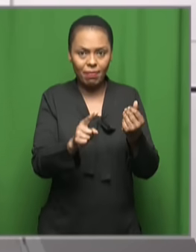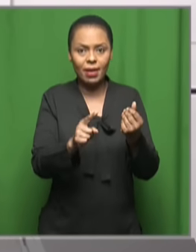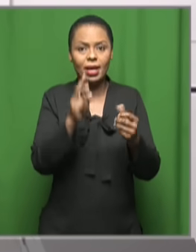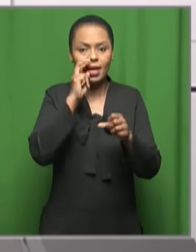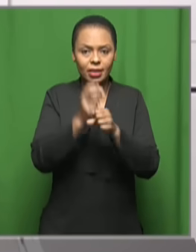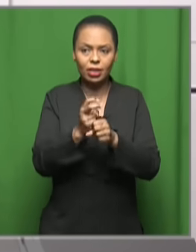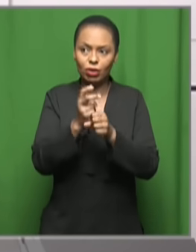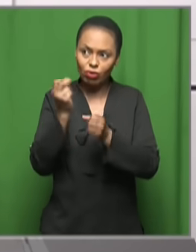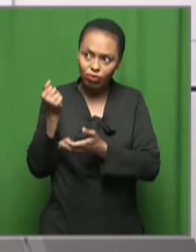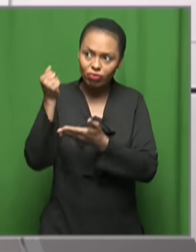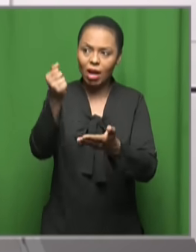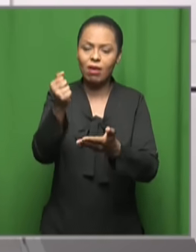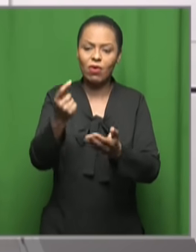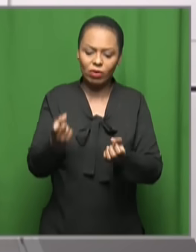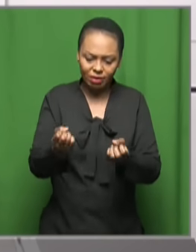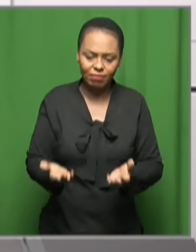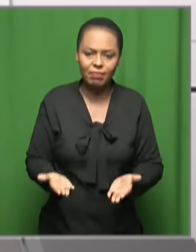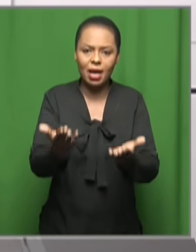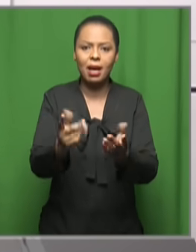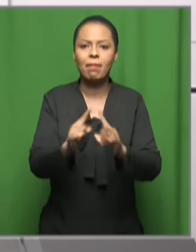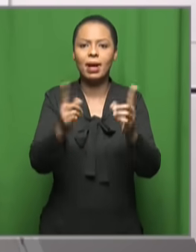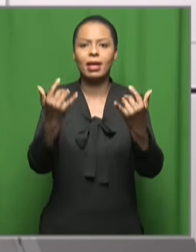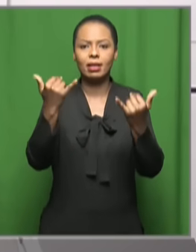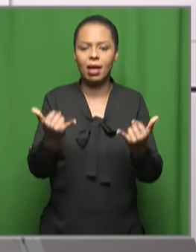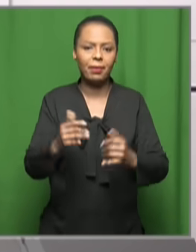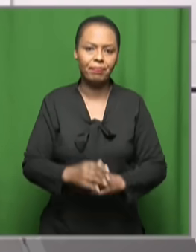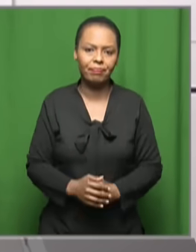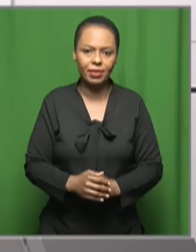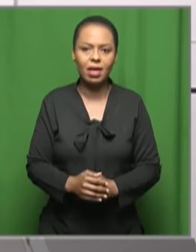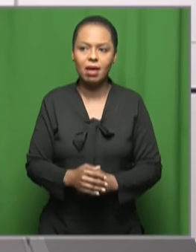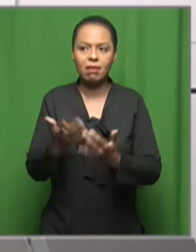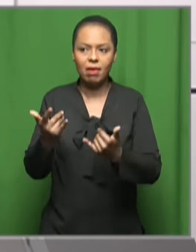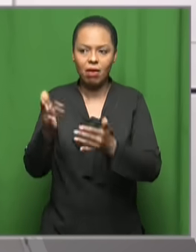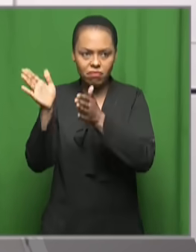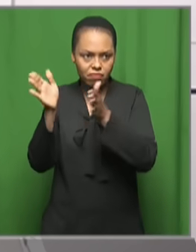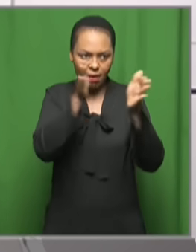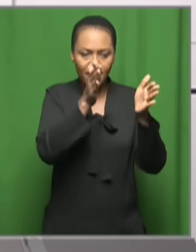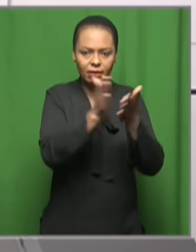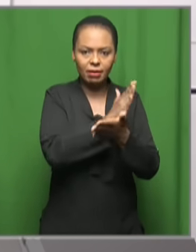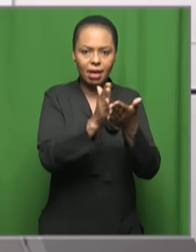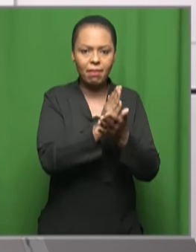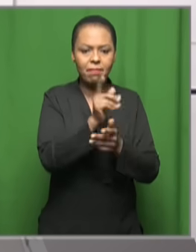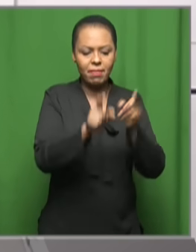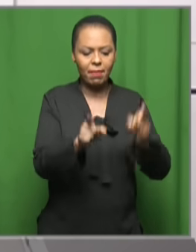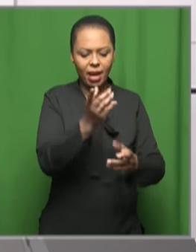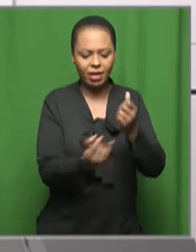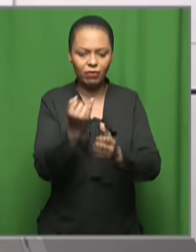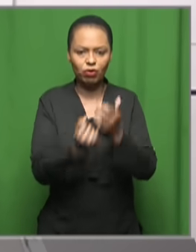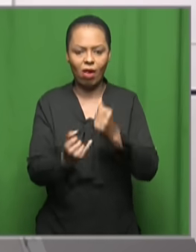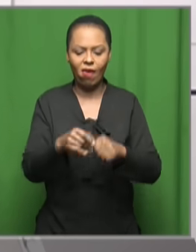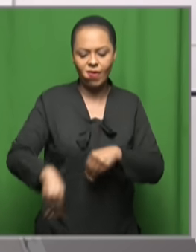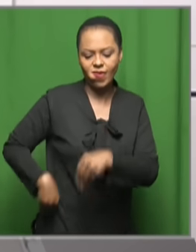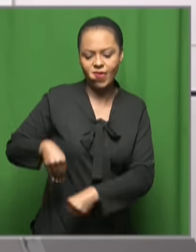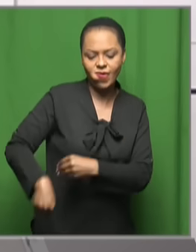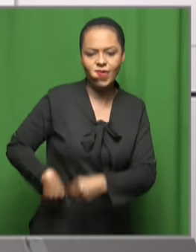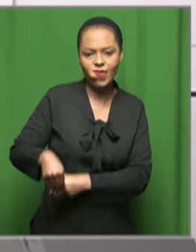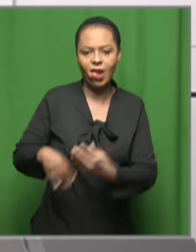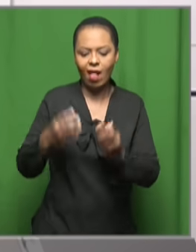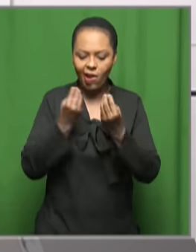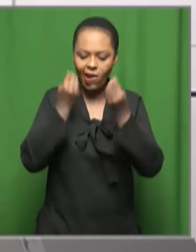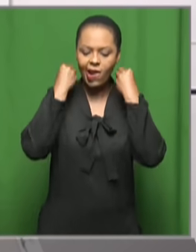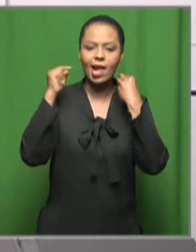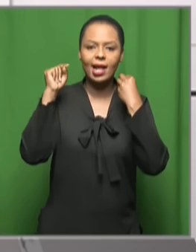towards service delivery is now being diverted towards people's pockets and all of that, diverted from the social agenda, from the national